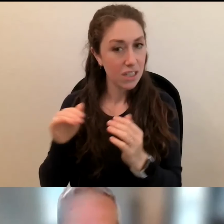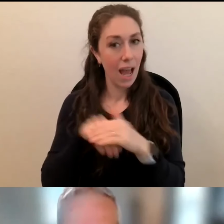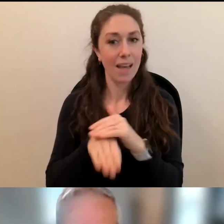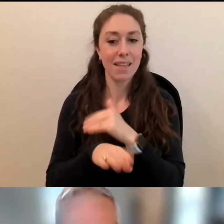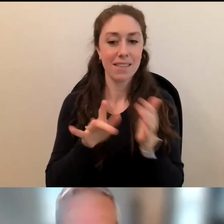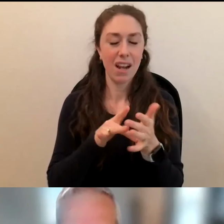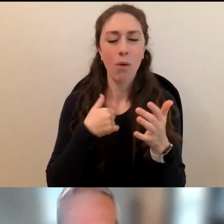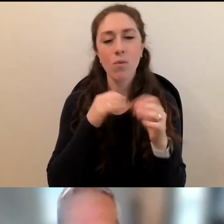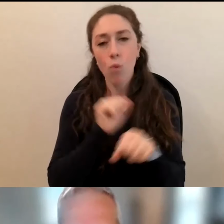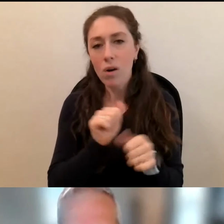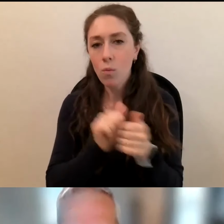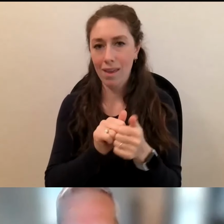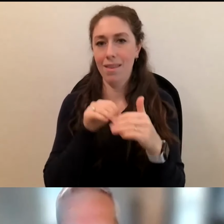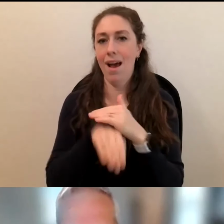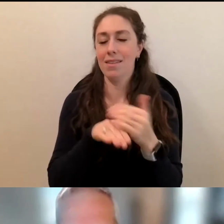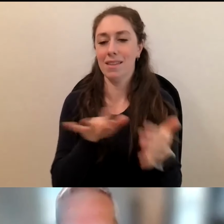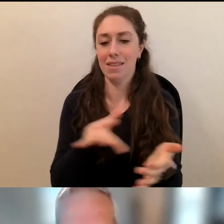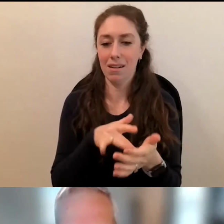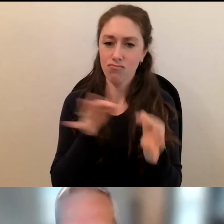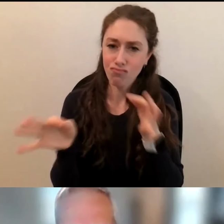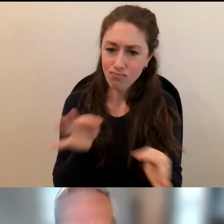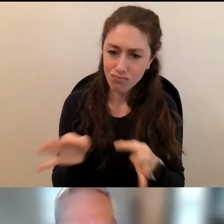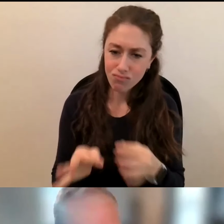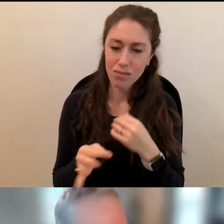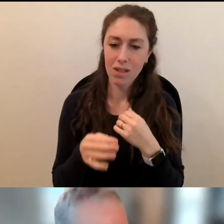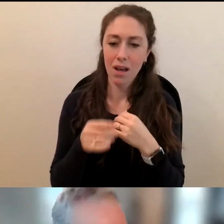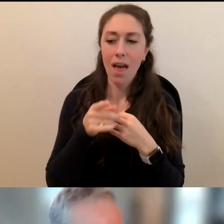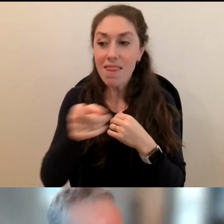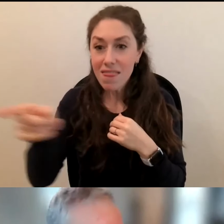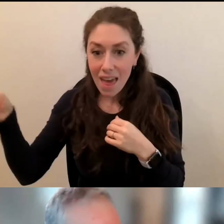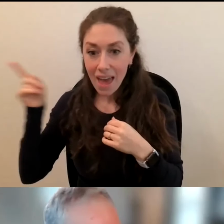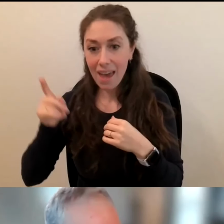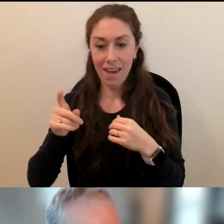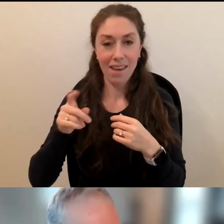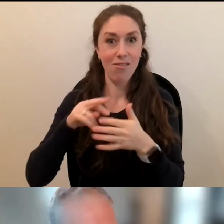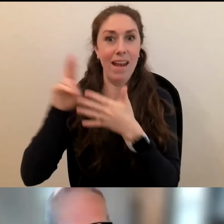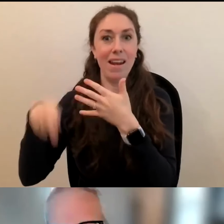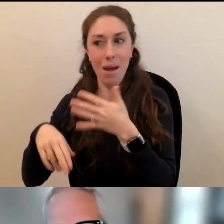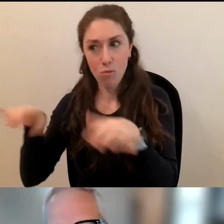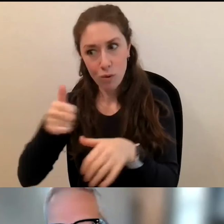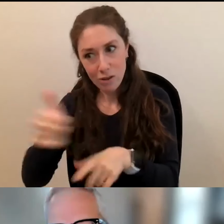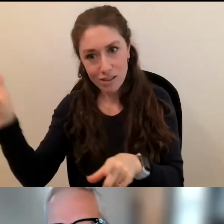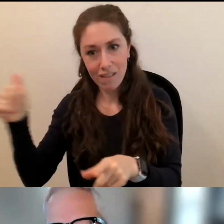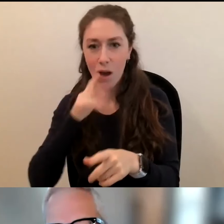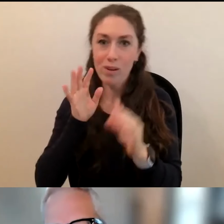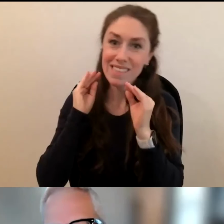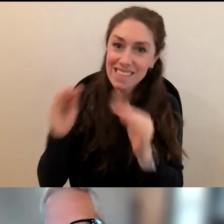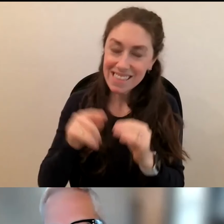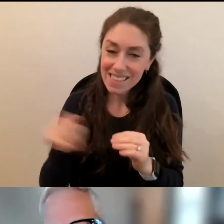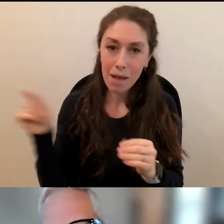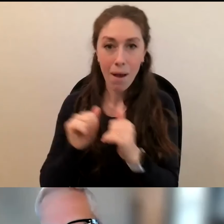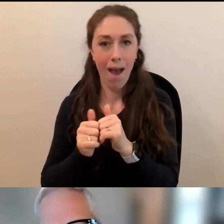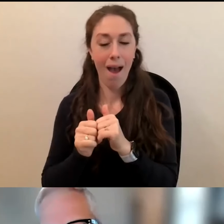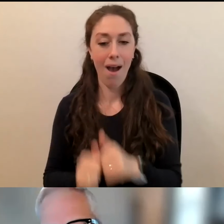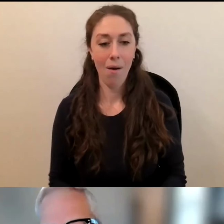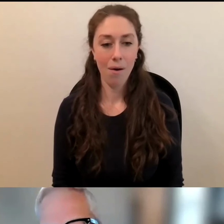with access centers about archive. They wound up do it yourself. And so I would wind up teaching them. And